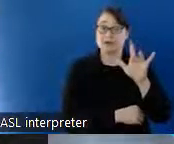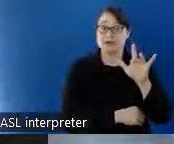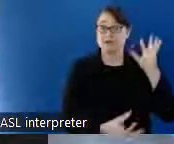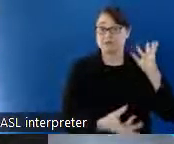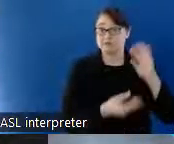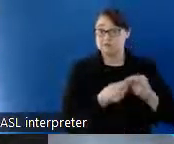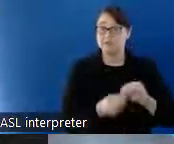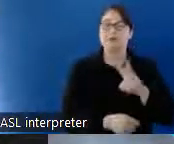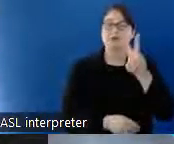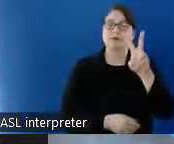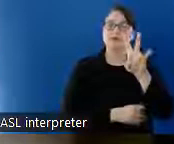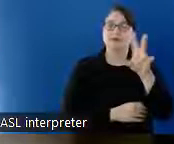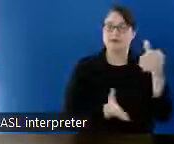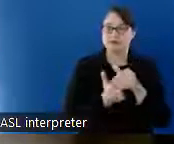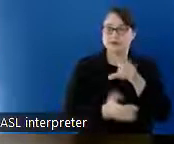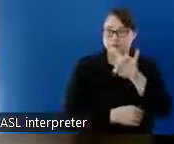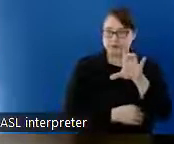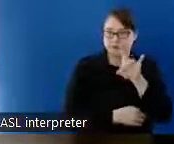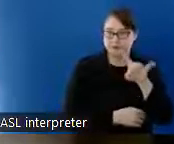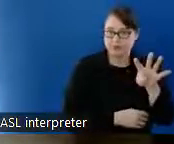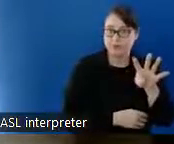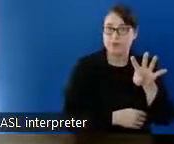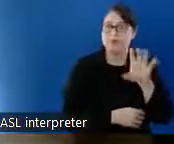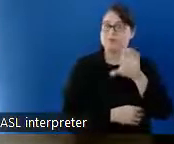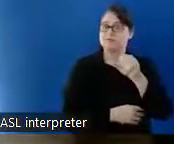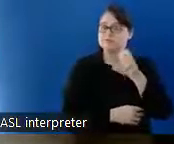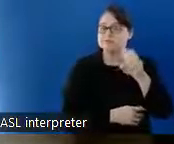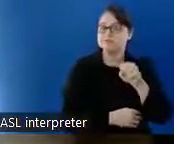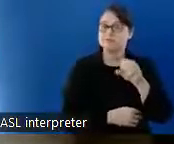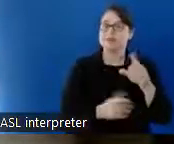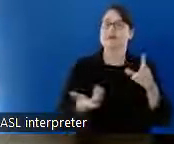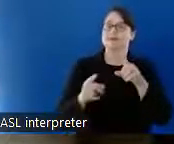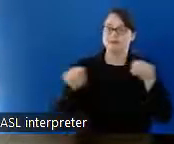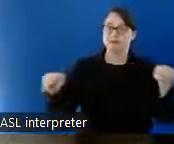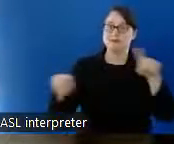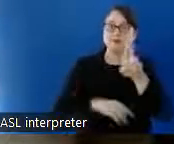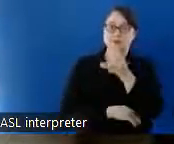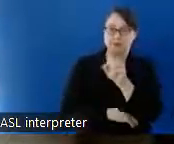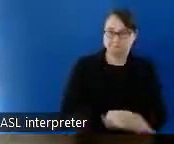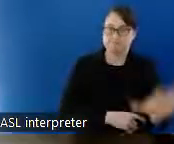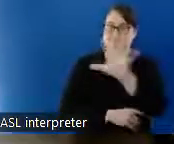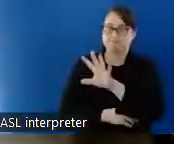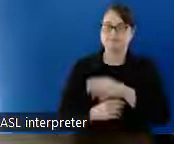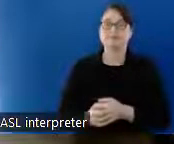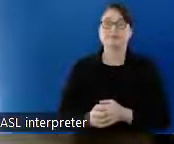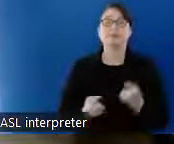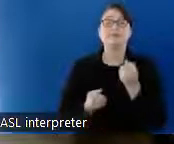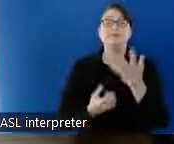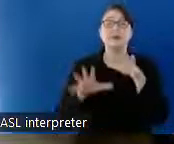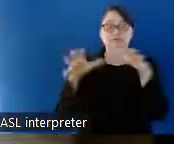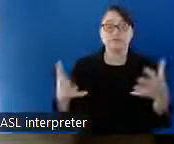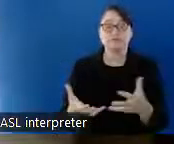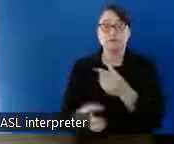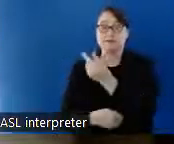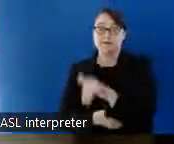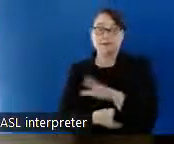27,884 cases have been identified in the United States. While many of those affected in the current global outbreak are gay, bisexual, or